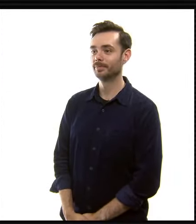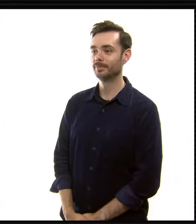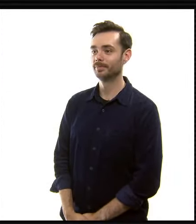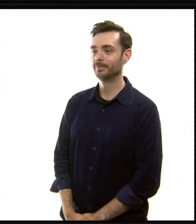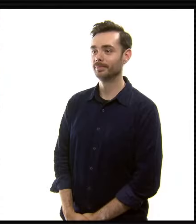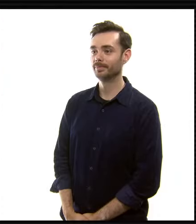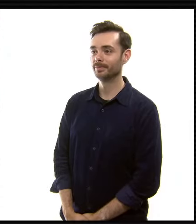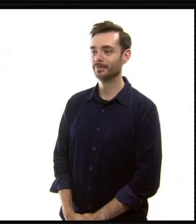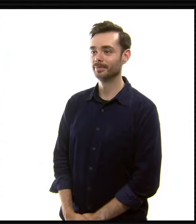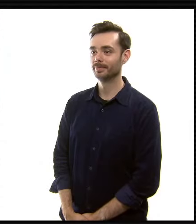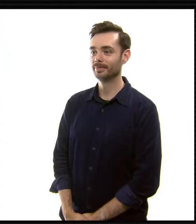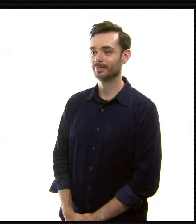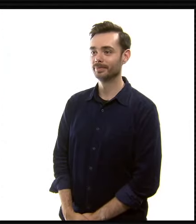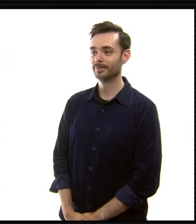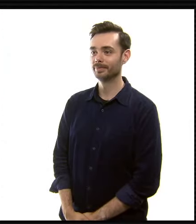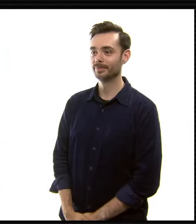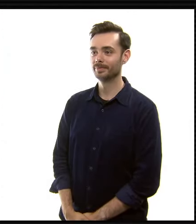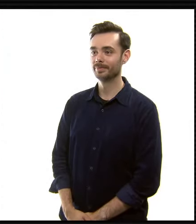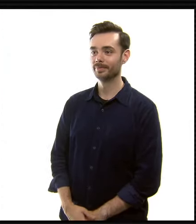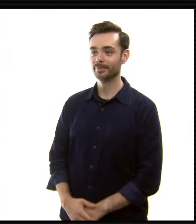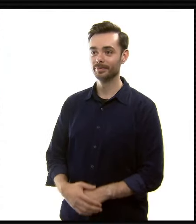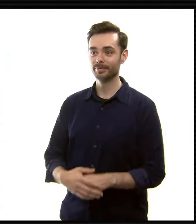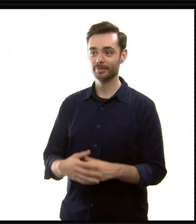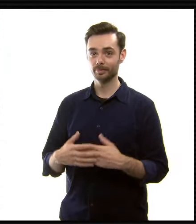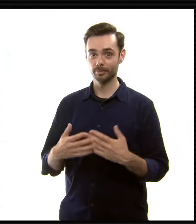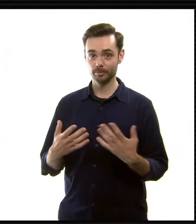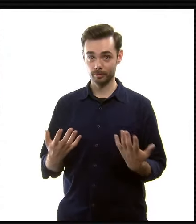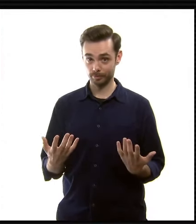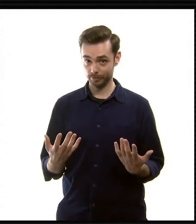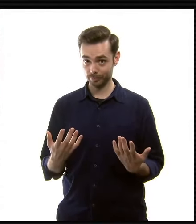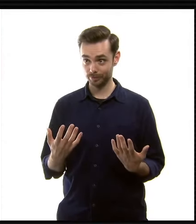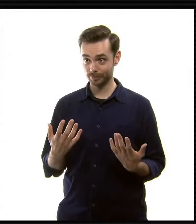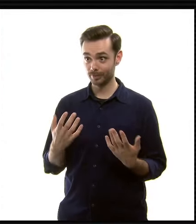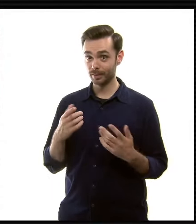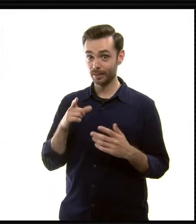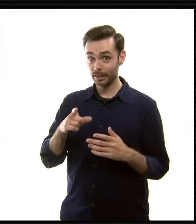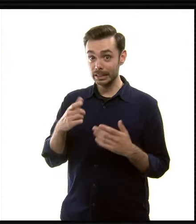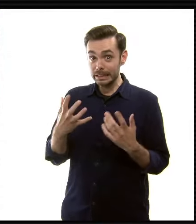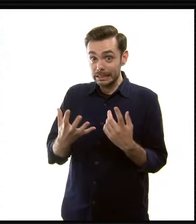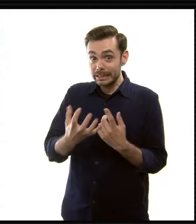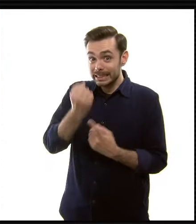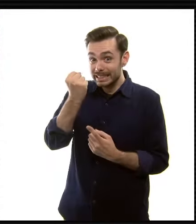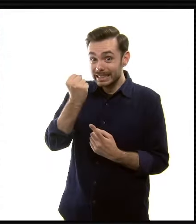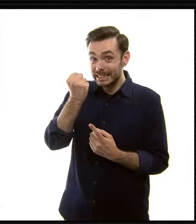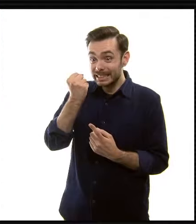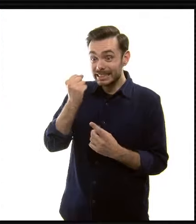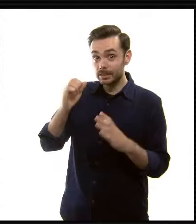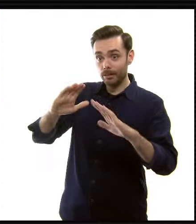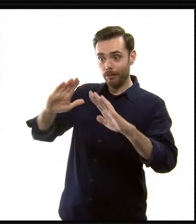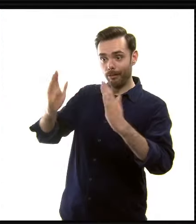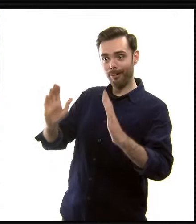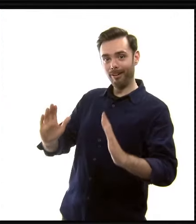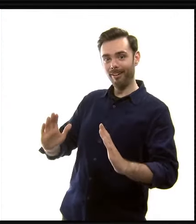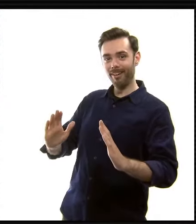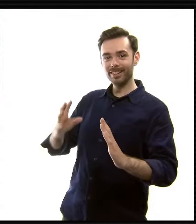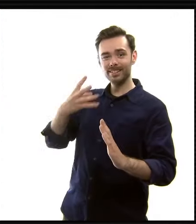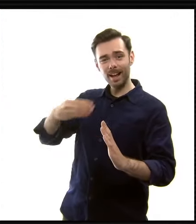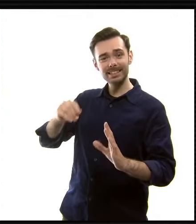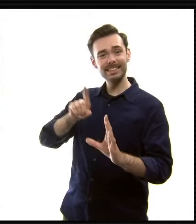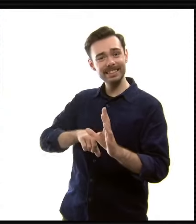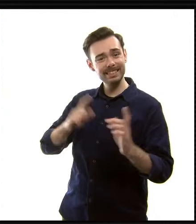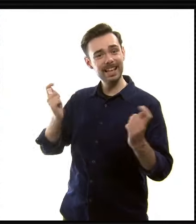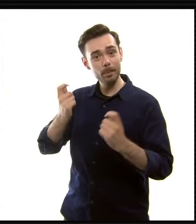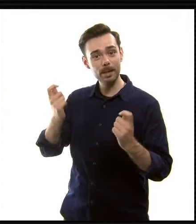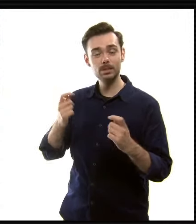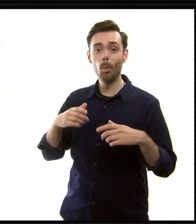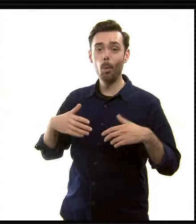Is there an incredible construction to celebrate 90 years of LEGO play, or just a pile of bricks soaked in sweat